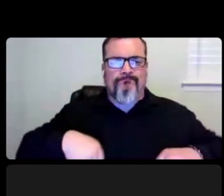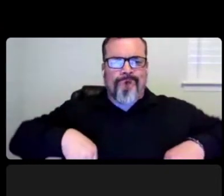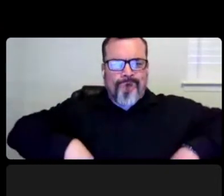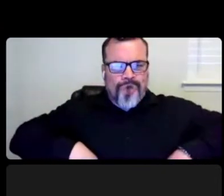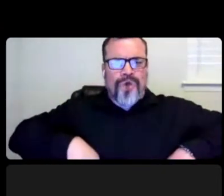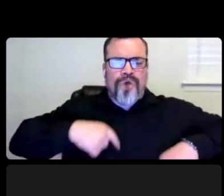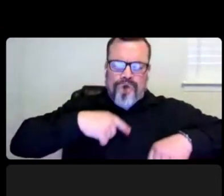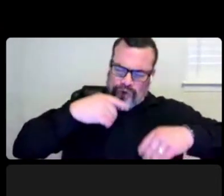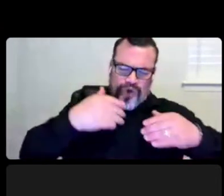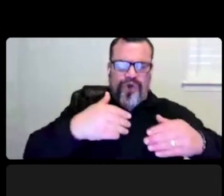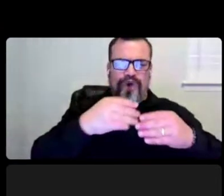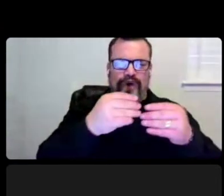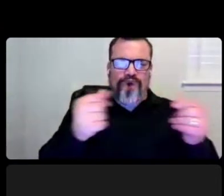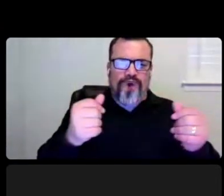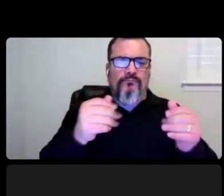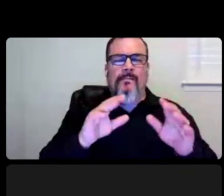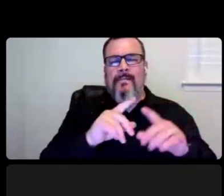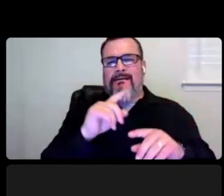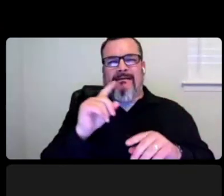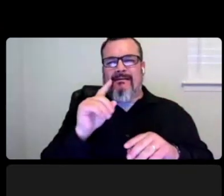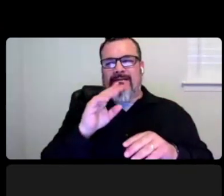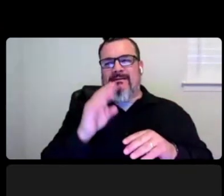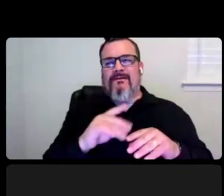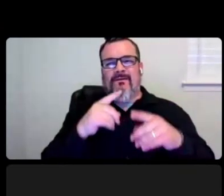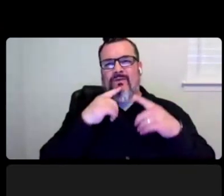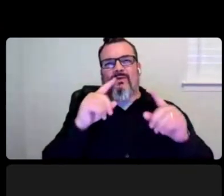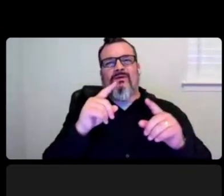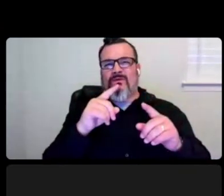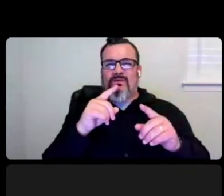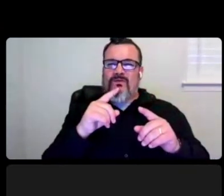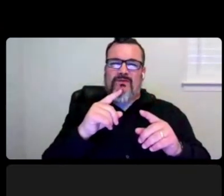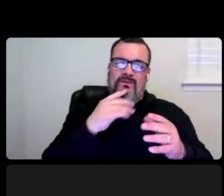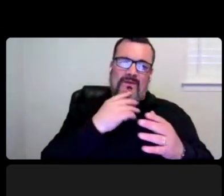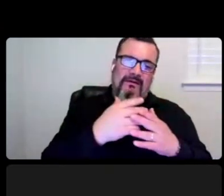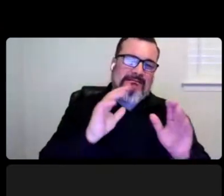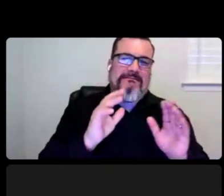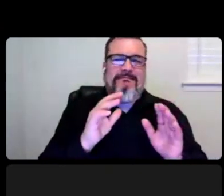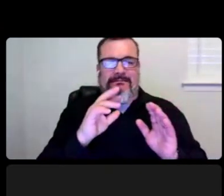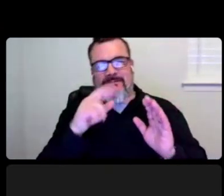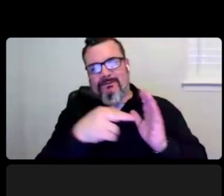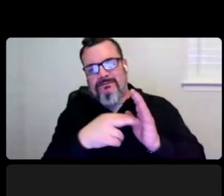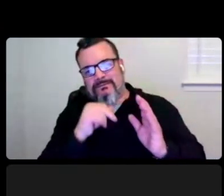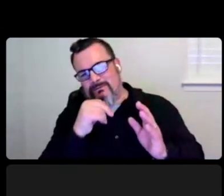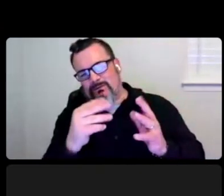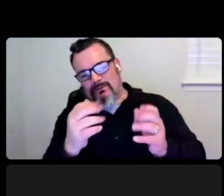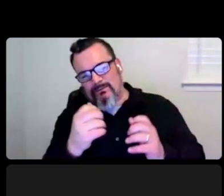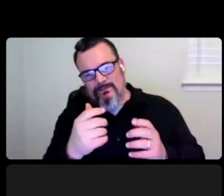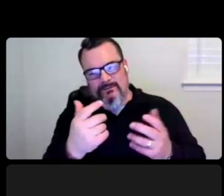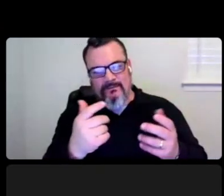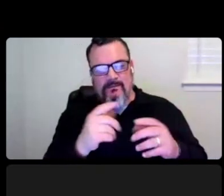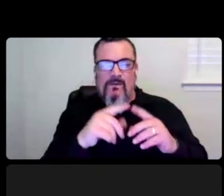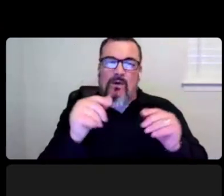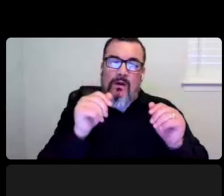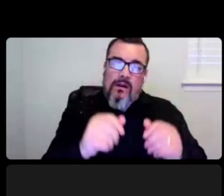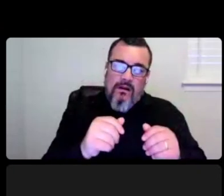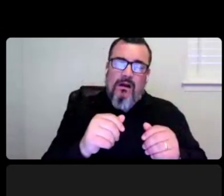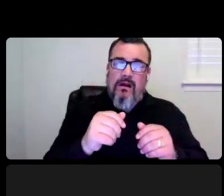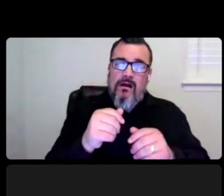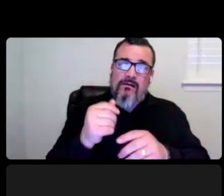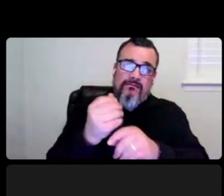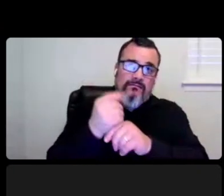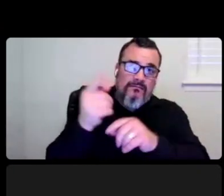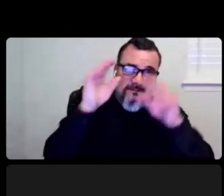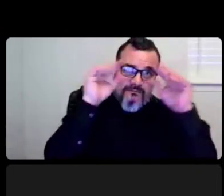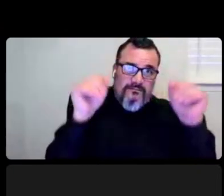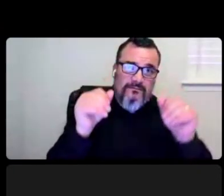solution. It never works too well. It's a role you don't want to be in. But you can hold your superintendent accountable